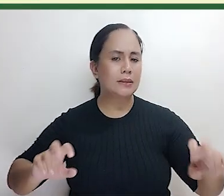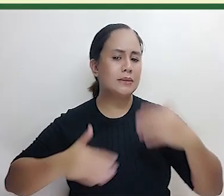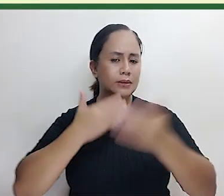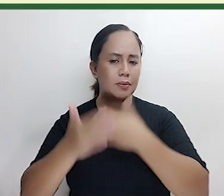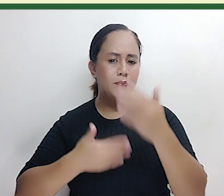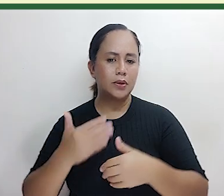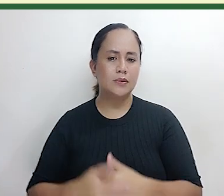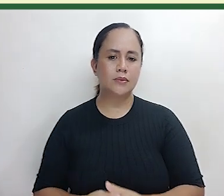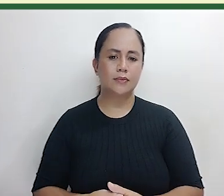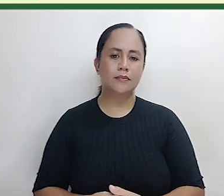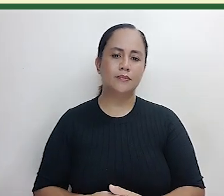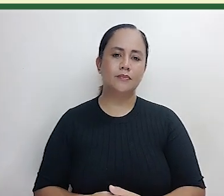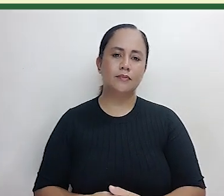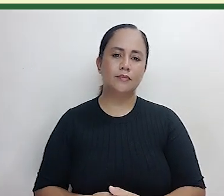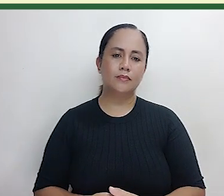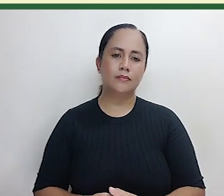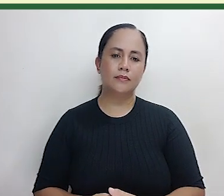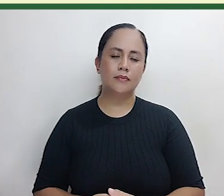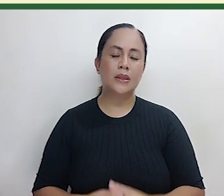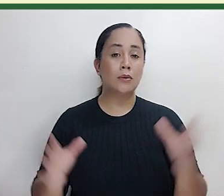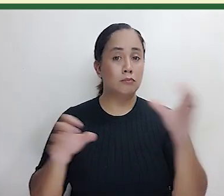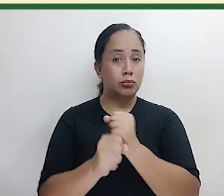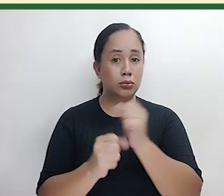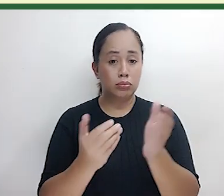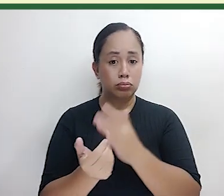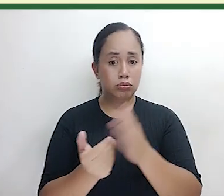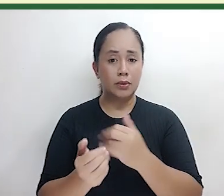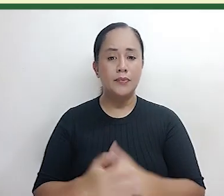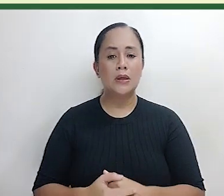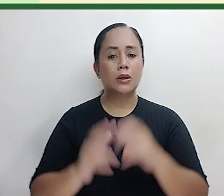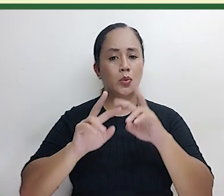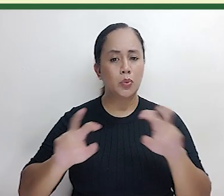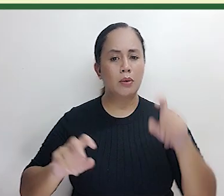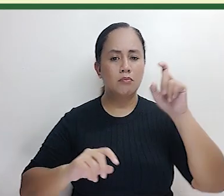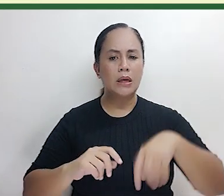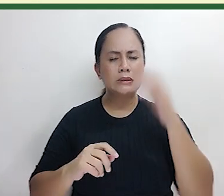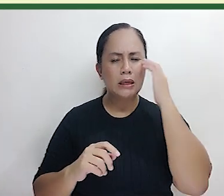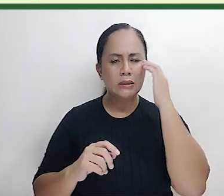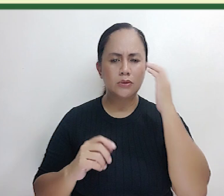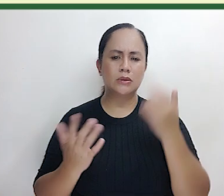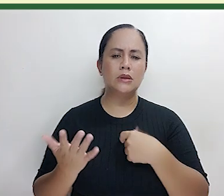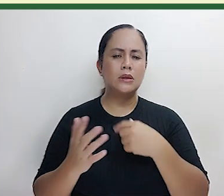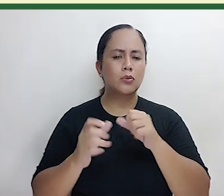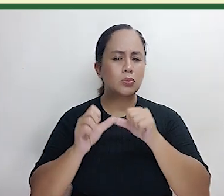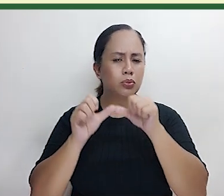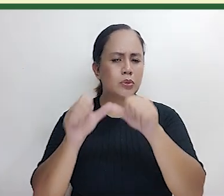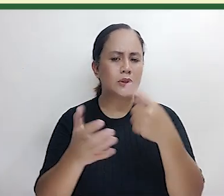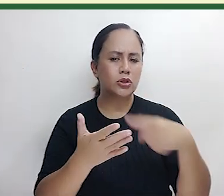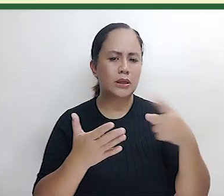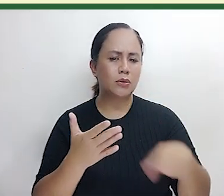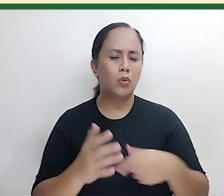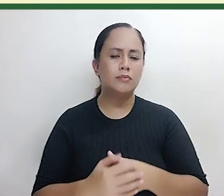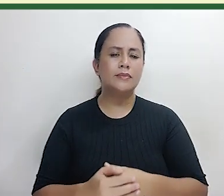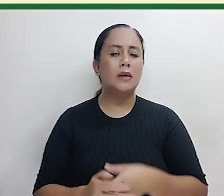the research and analysis process. To put simply, researchers must acknowledge